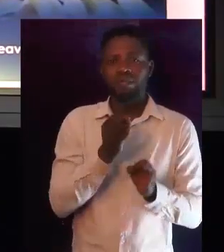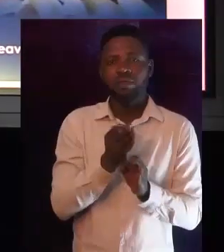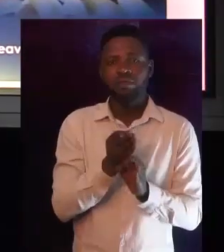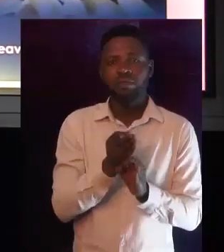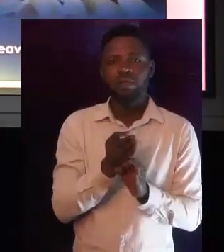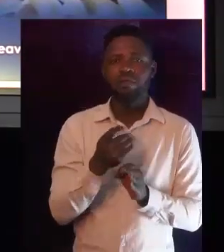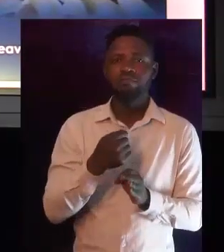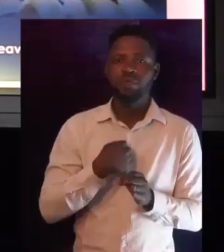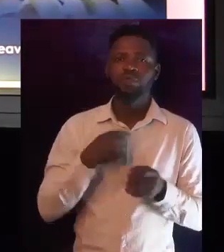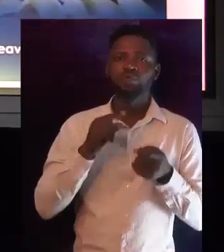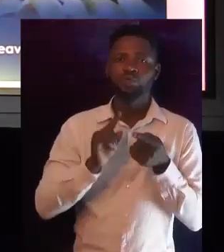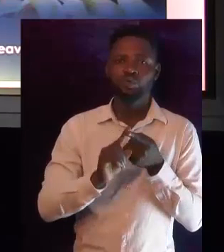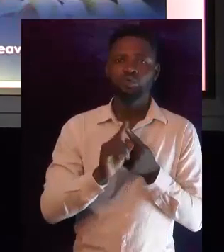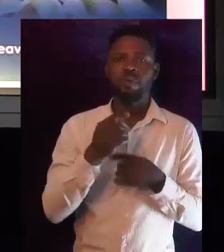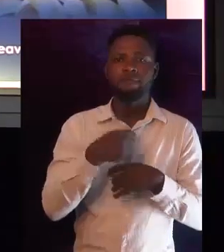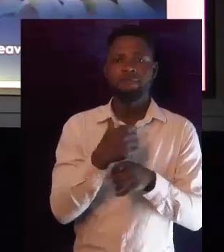of me to